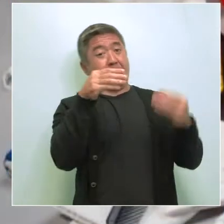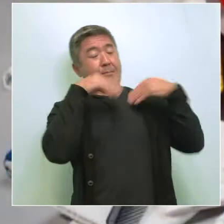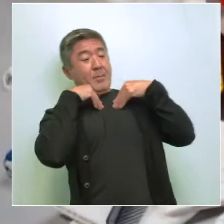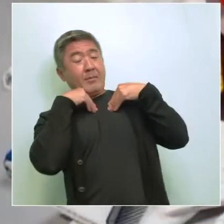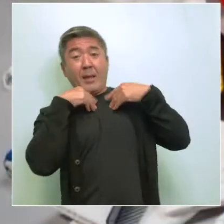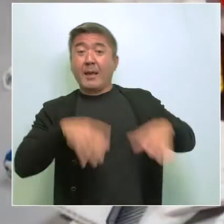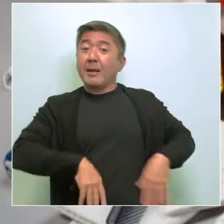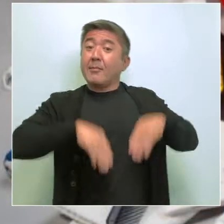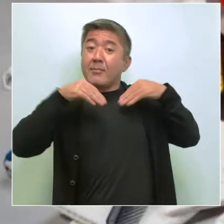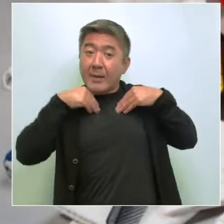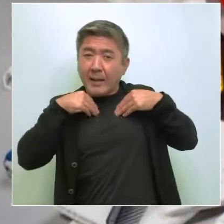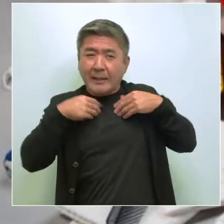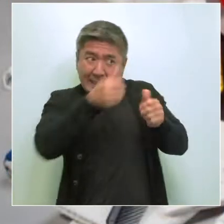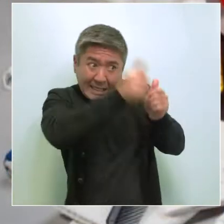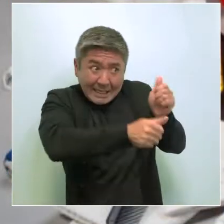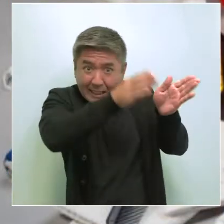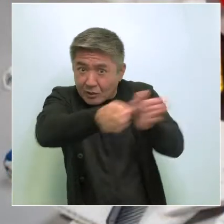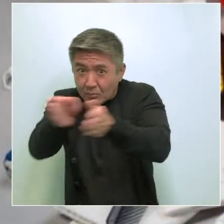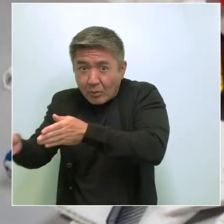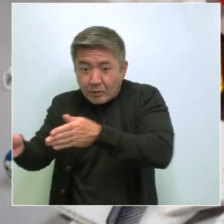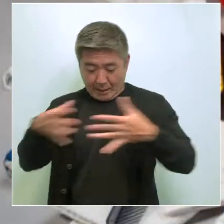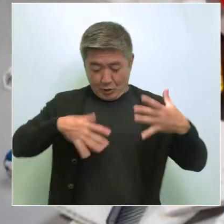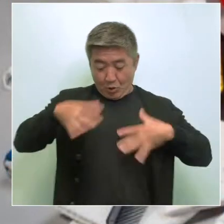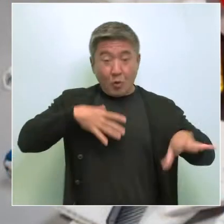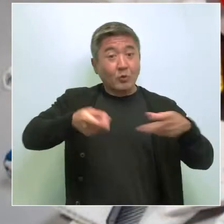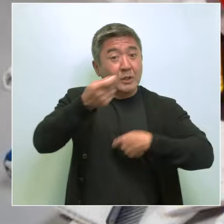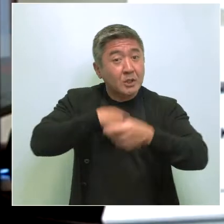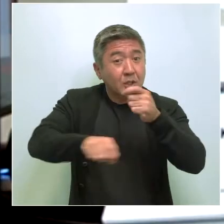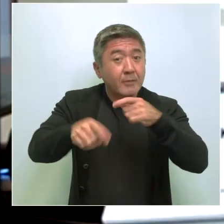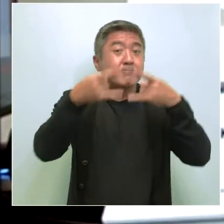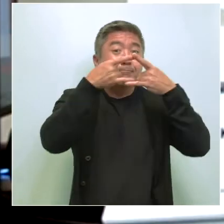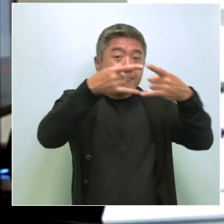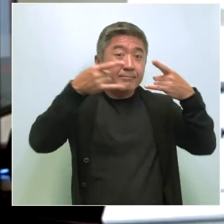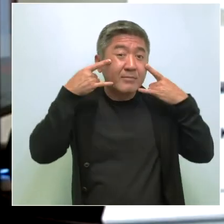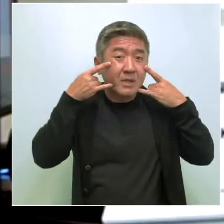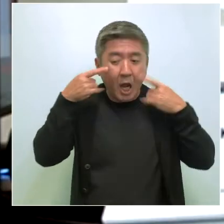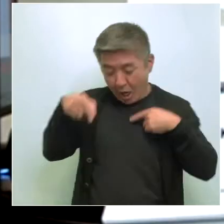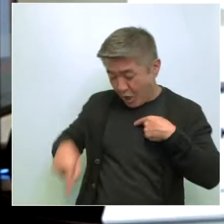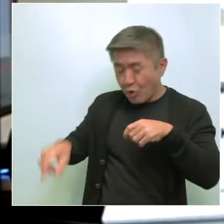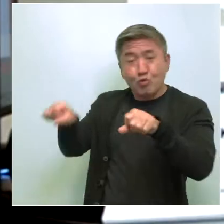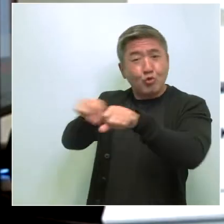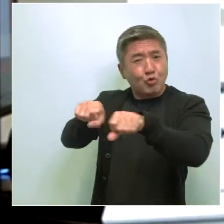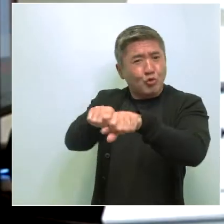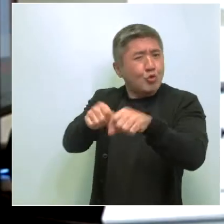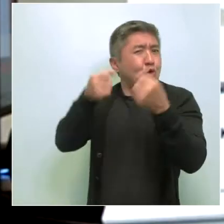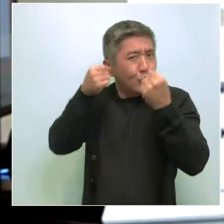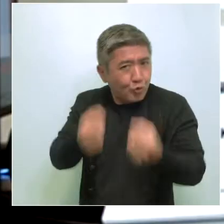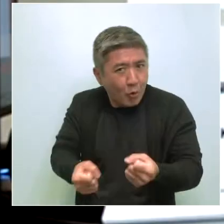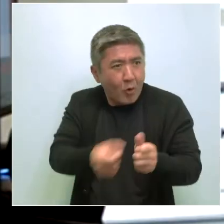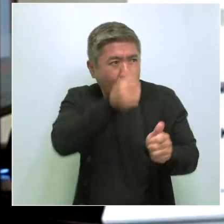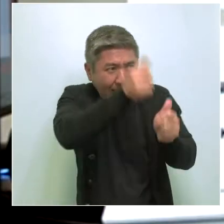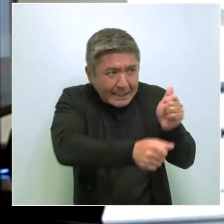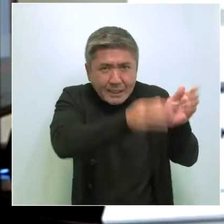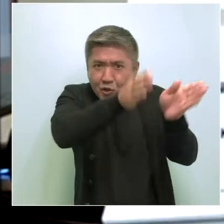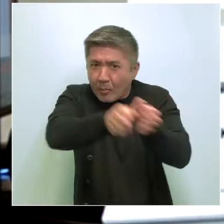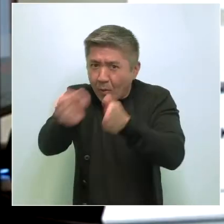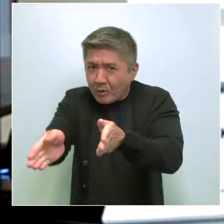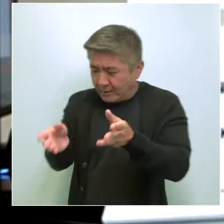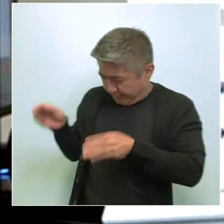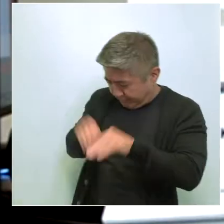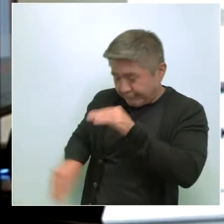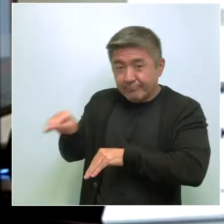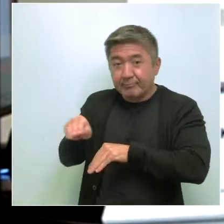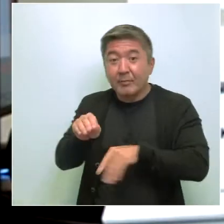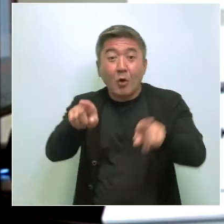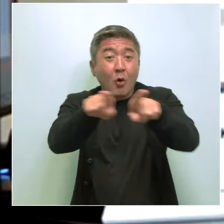or blankets for each person, and a complete change of clothing, face coverings, and sturdy shoes for each family member. And